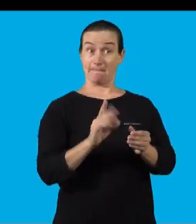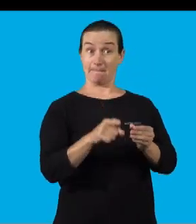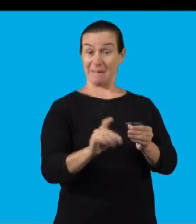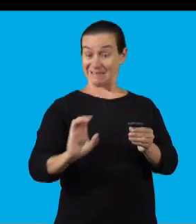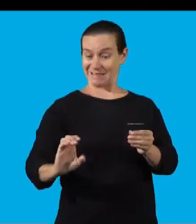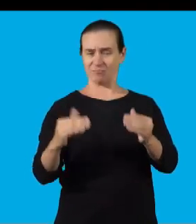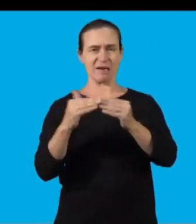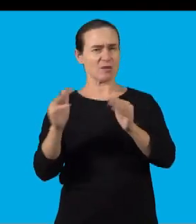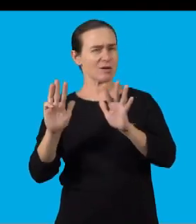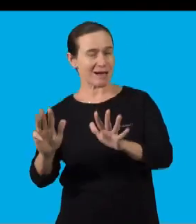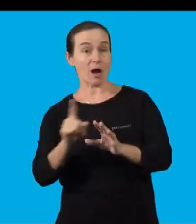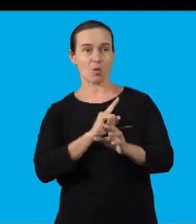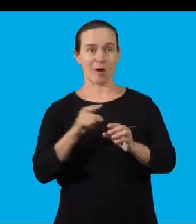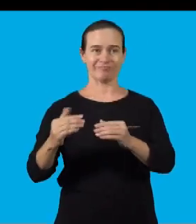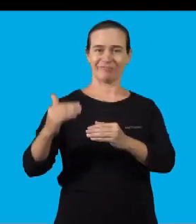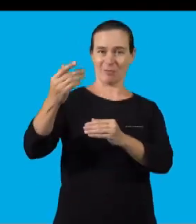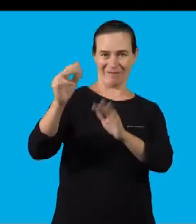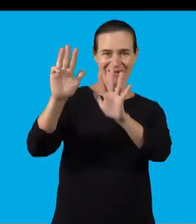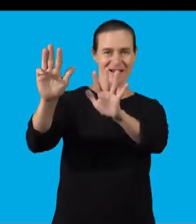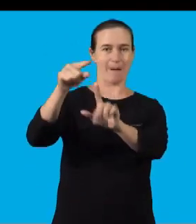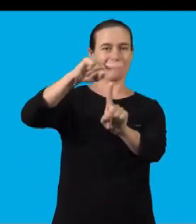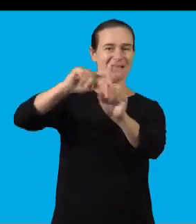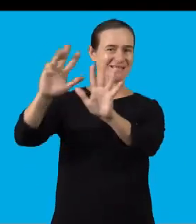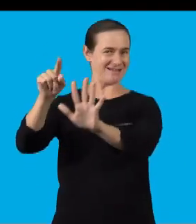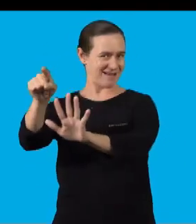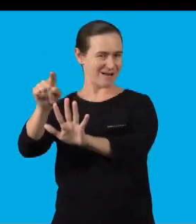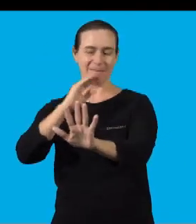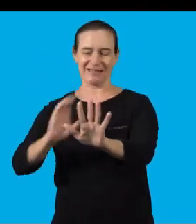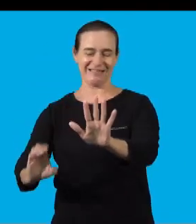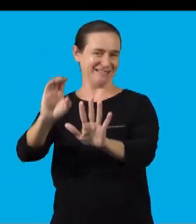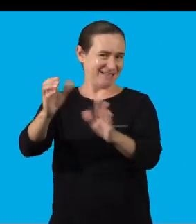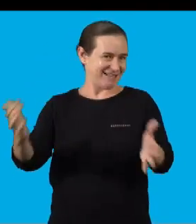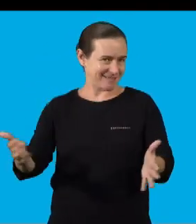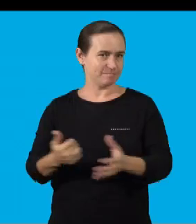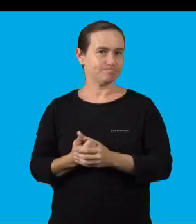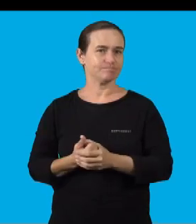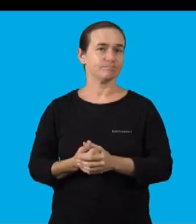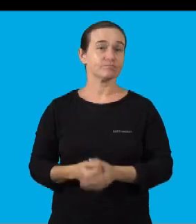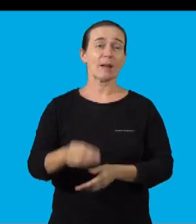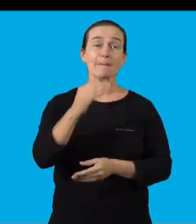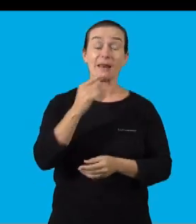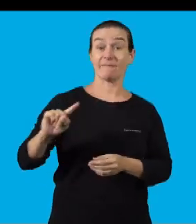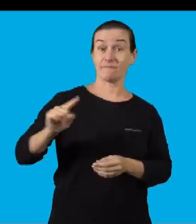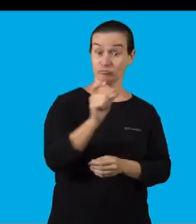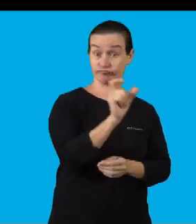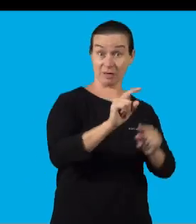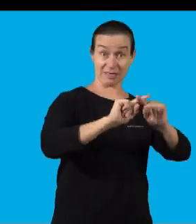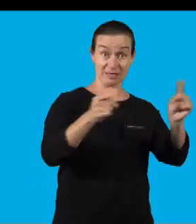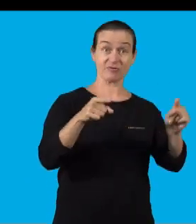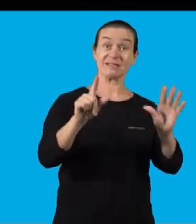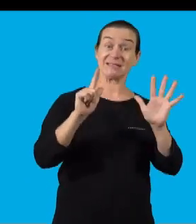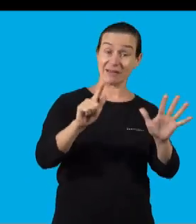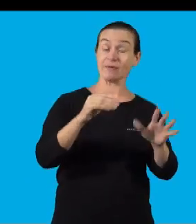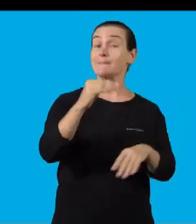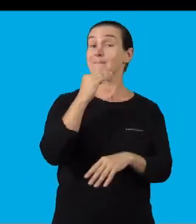also given there. And we are also told that the first term of the first differences is 7. That means that that 7 is equals